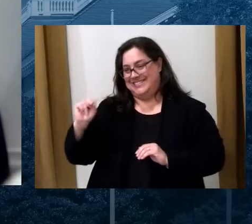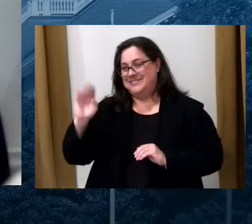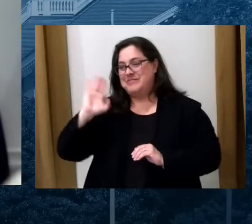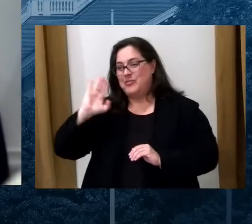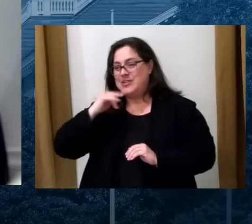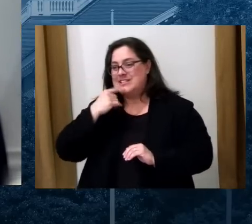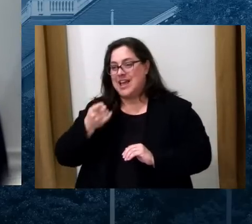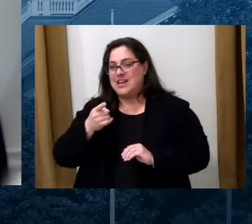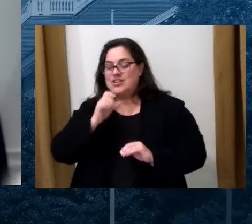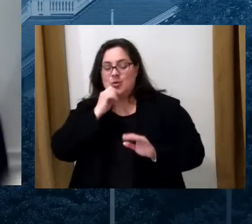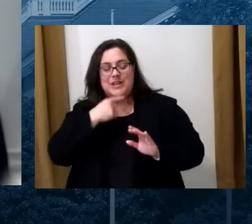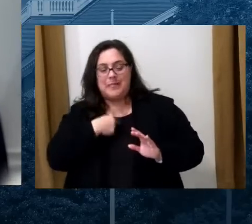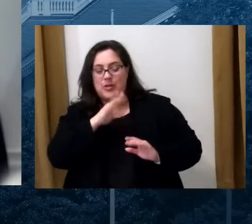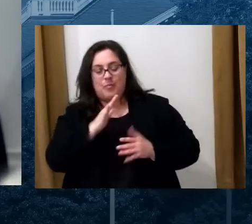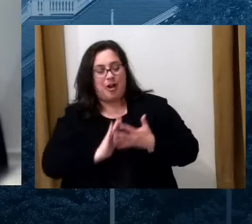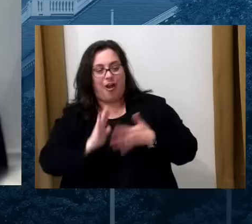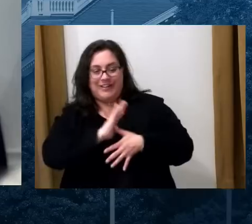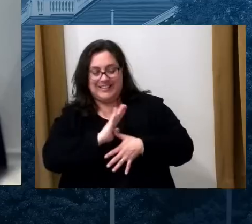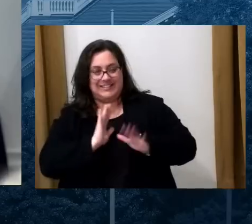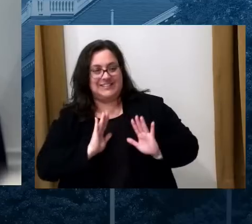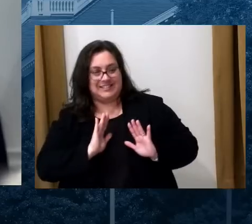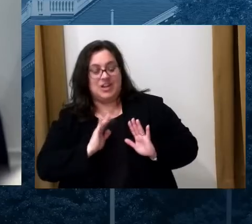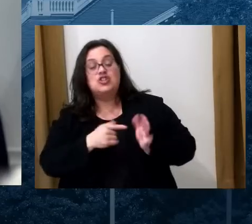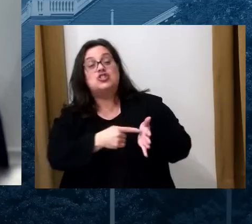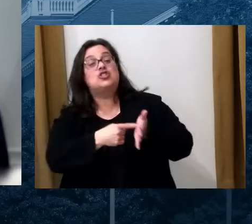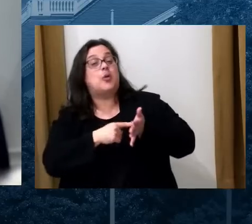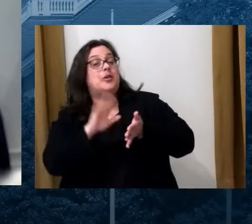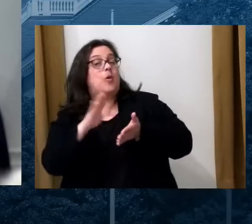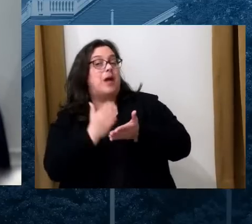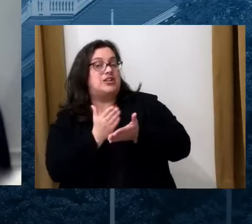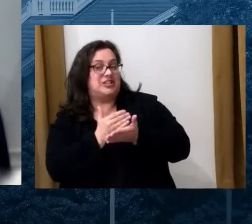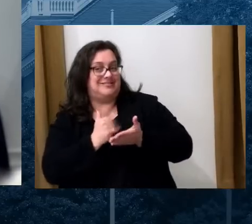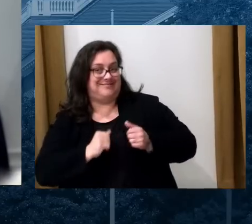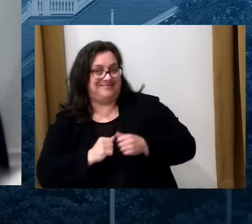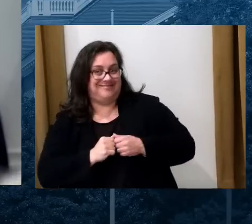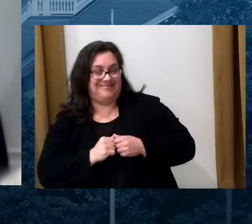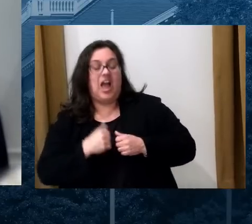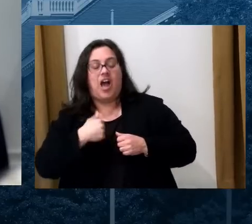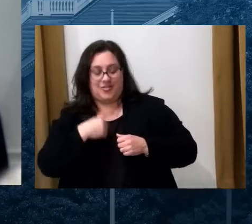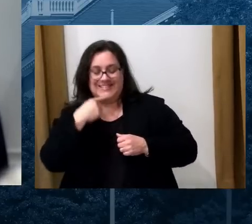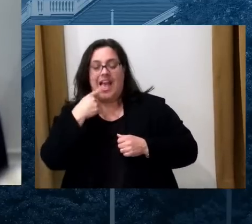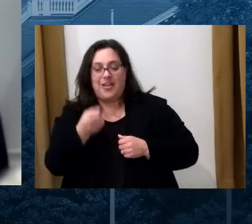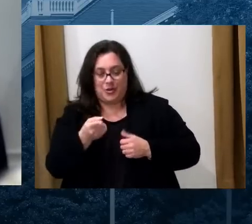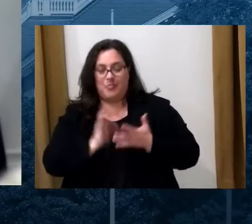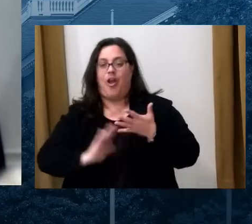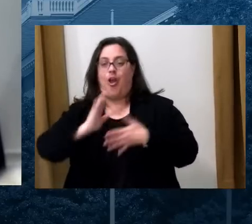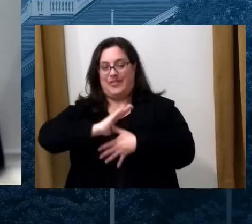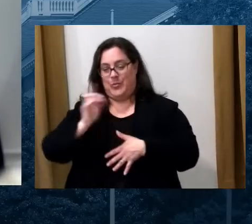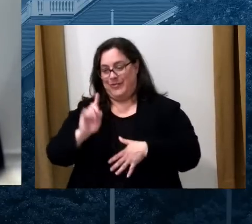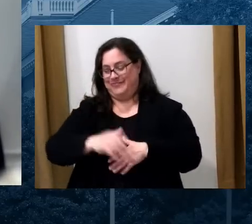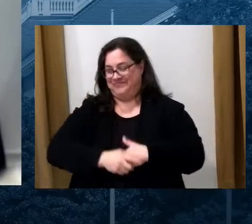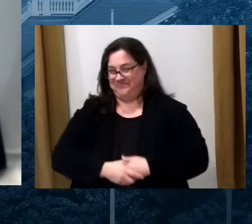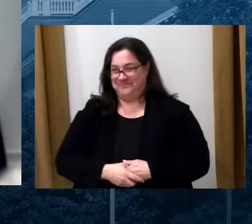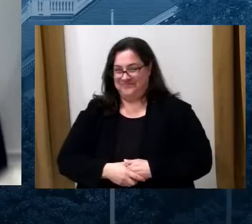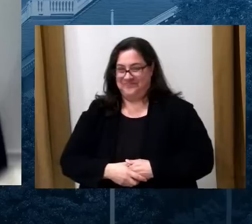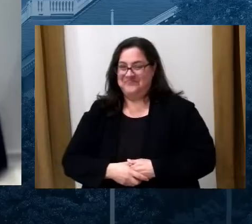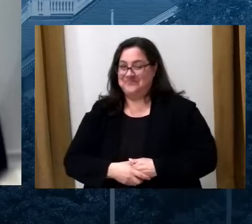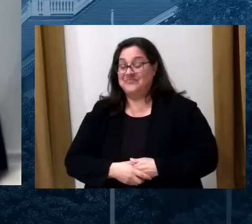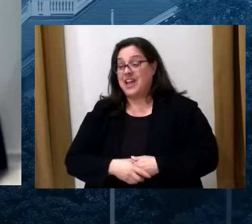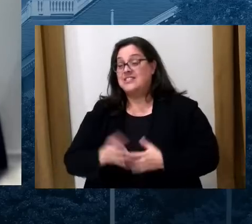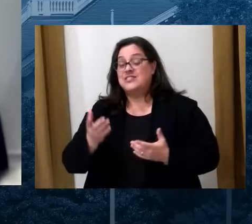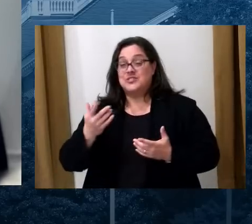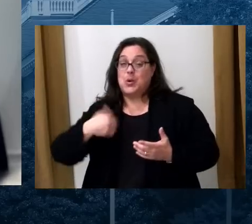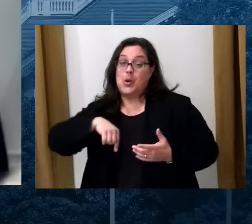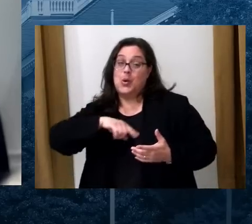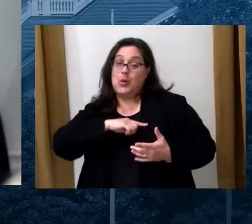say, don't tell me what your priorities are, show me your budget, and I'll tell you what your priorities are. And that's what we're